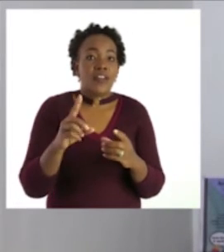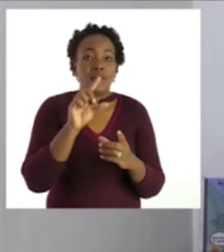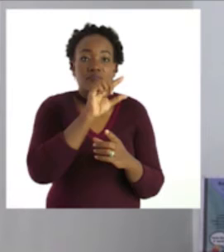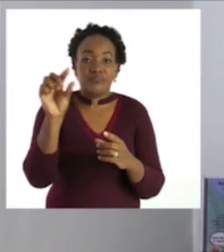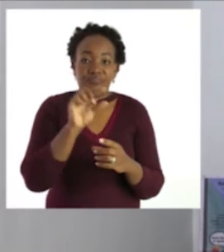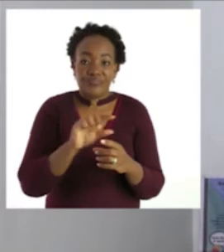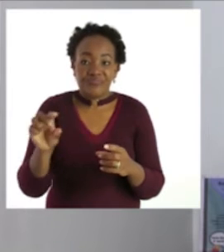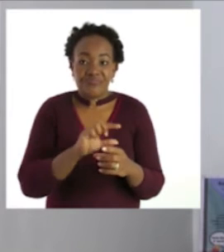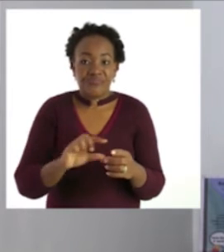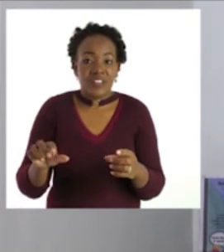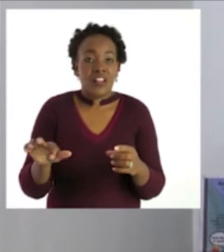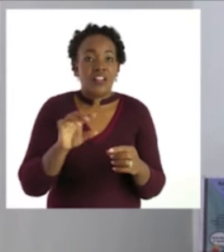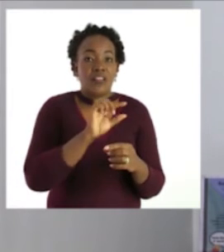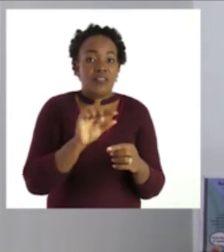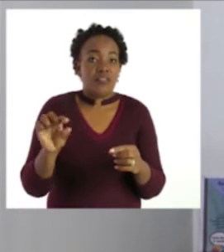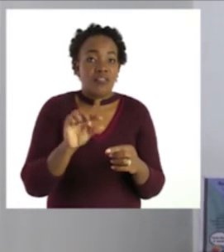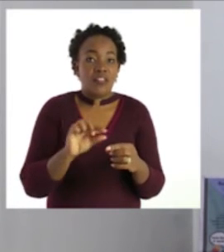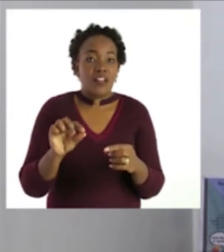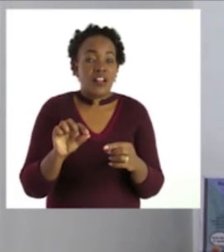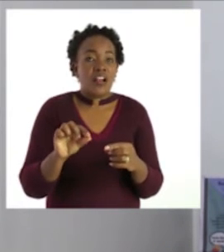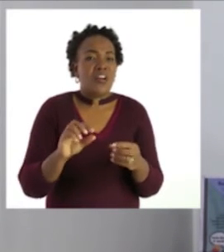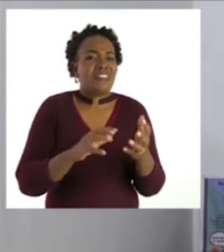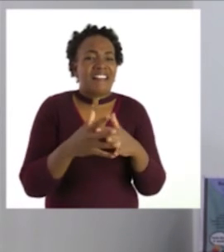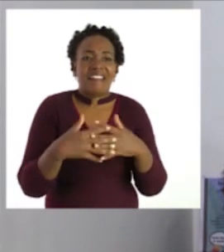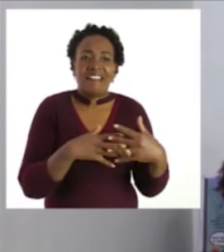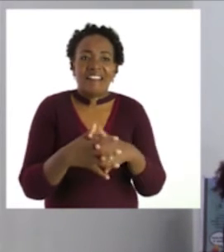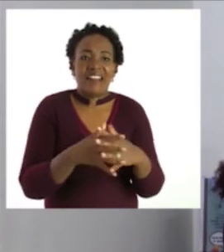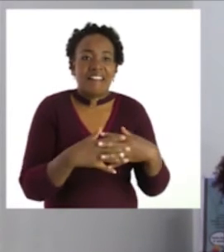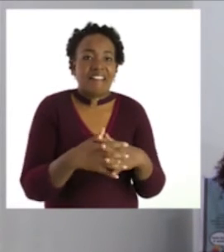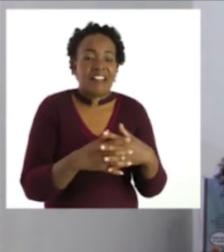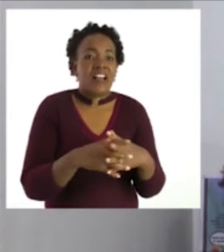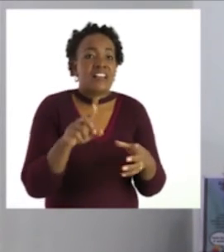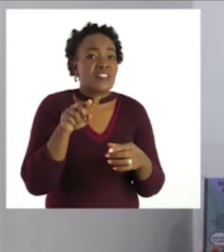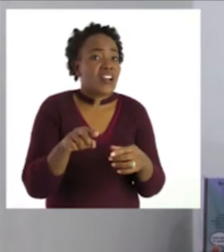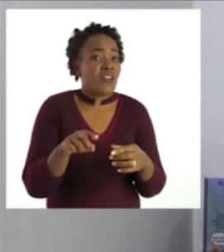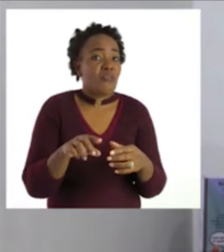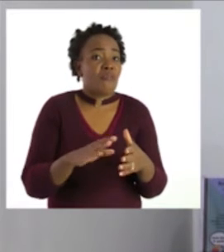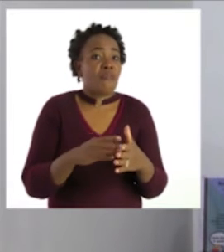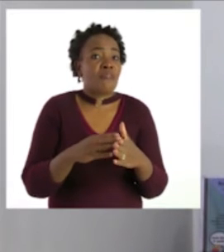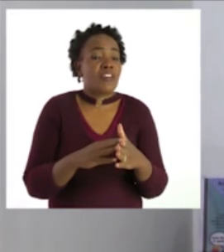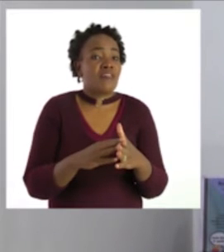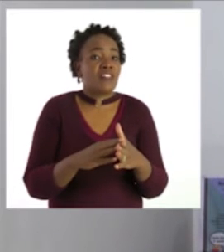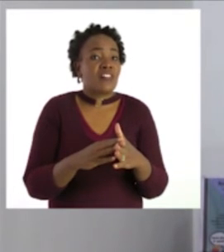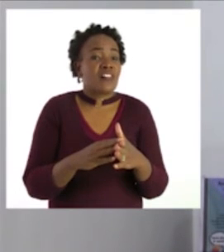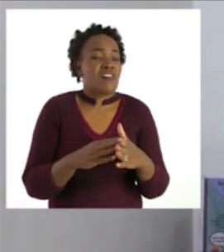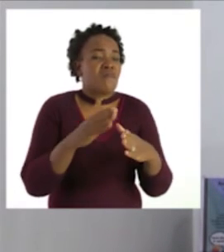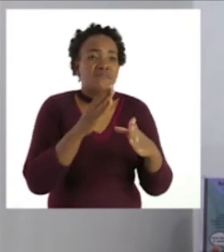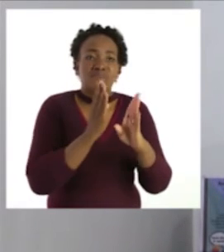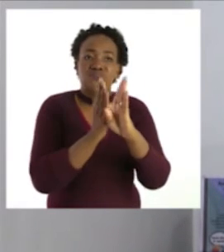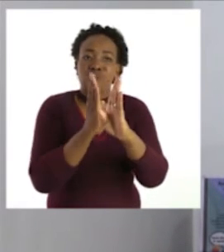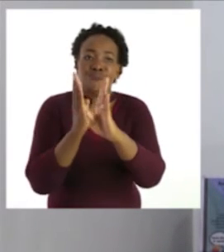here which are muddled up, which means the words are not in